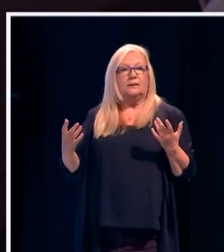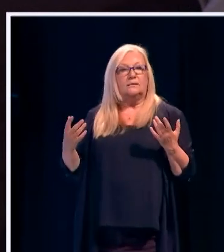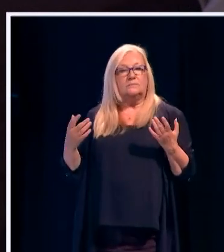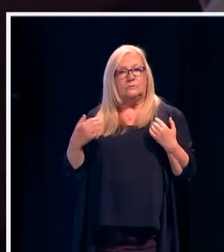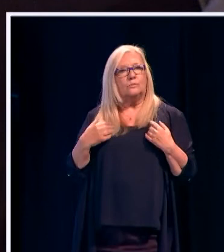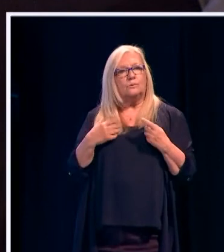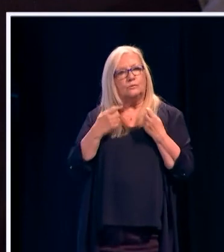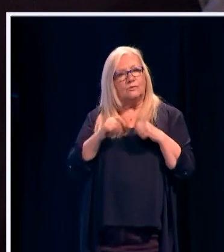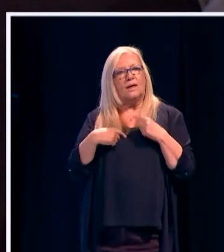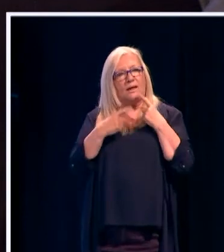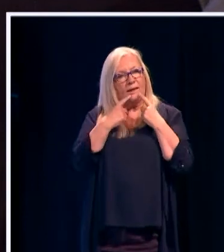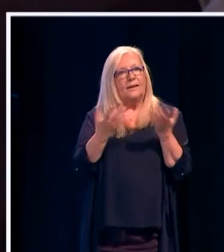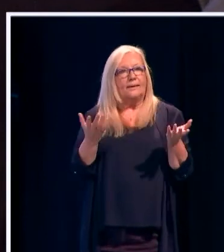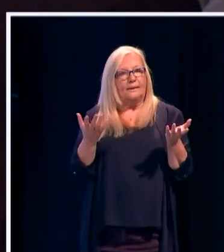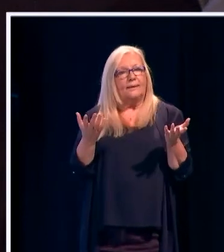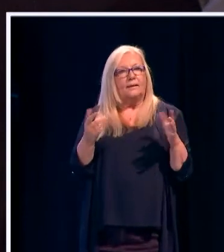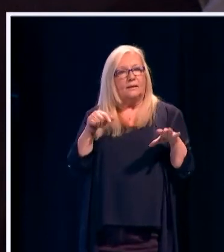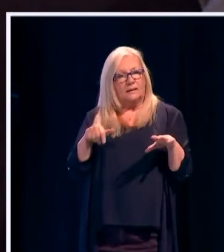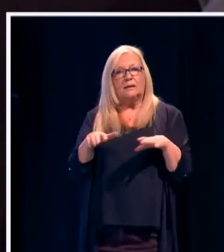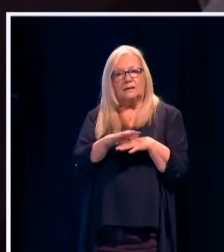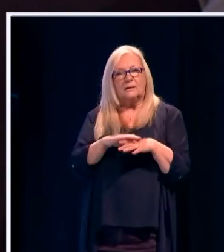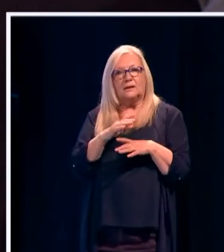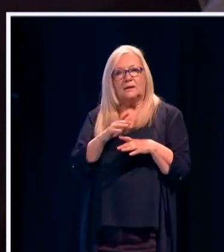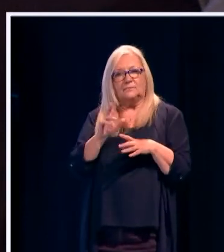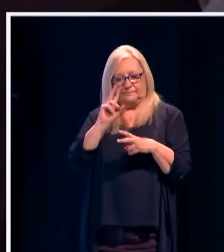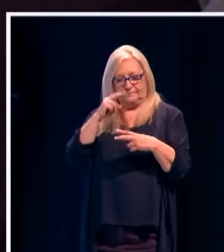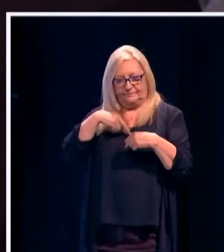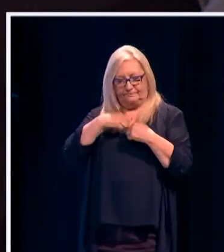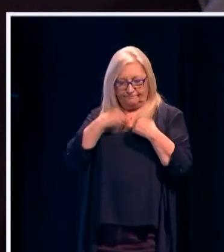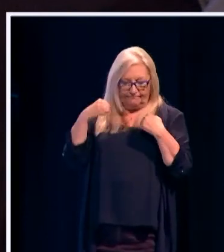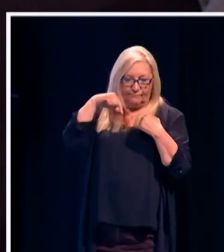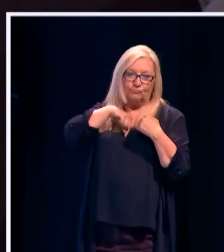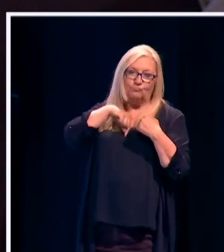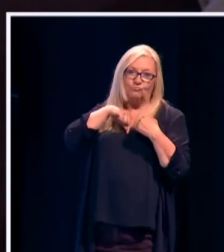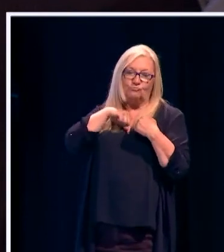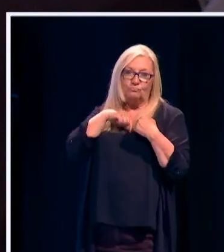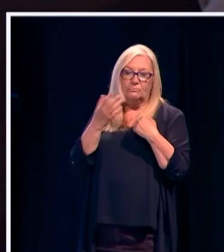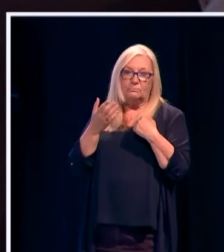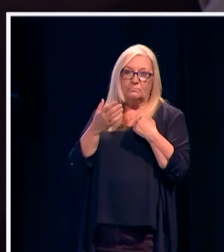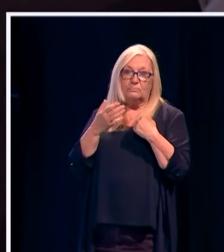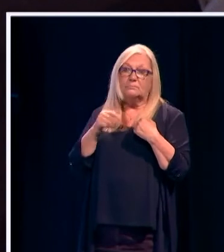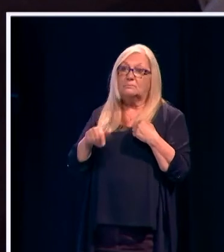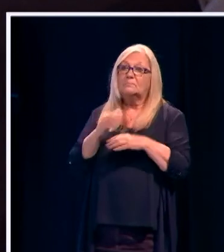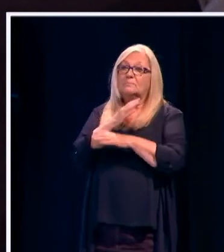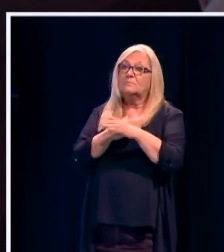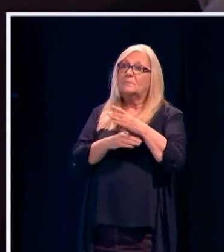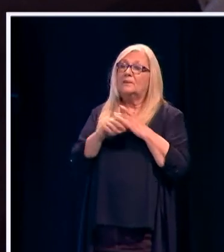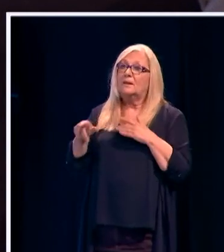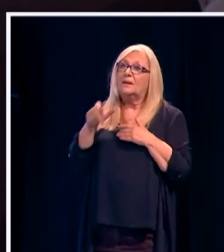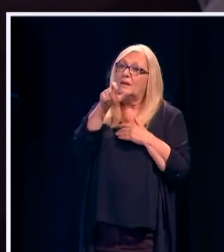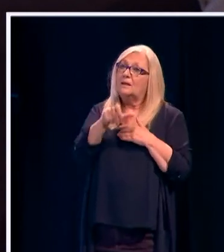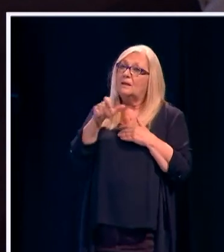of the issues that we have within us, and we have to see the issue of disability not as an issue of persons with